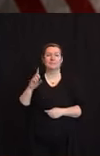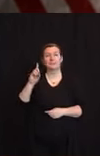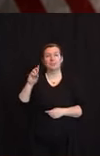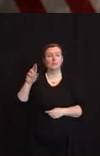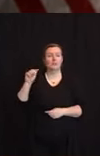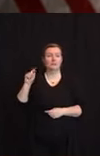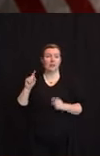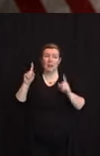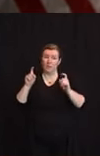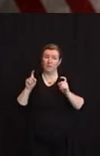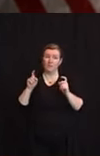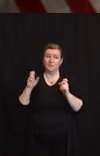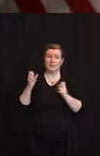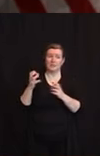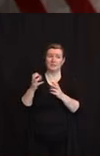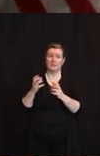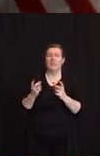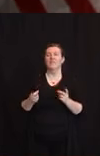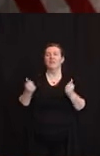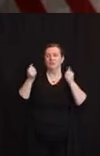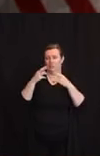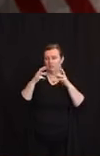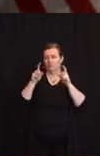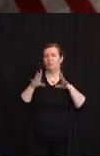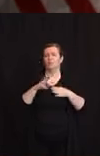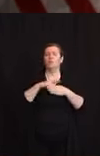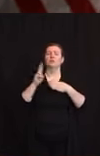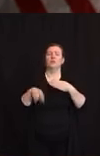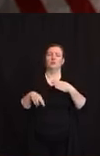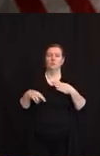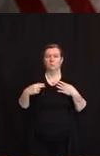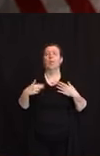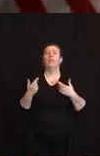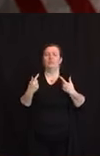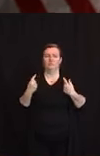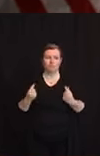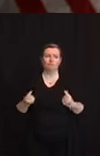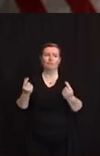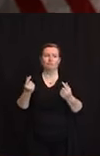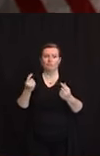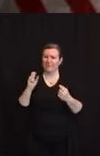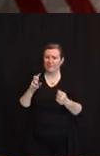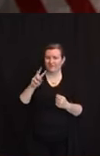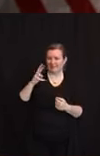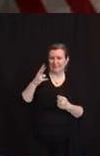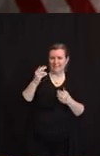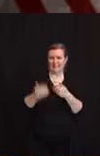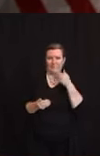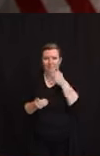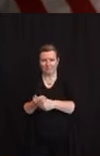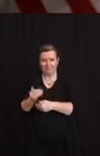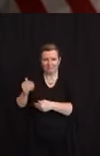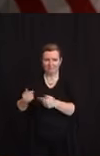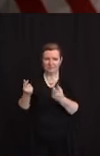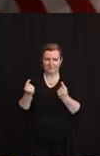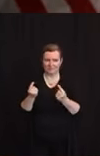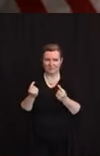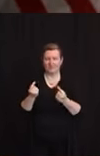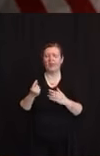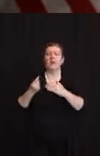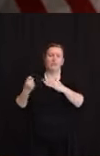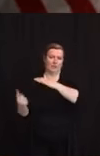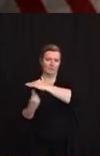quickly. Then what do? You got to have the second step and the third step. You got to be able to isolate the person. You got to be able